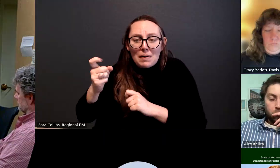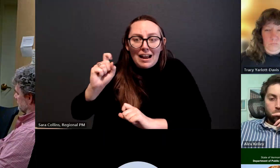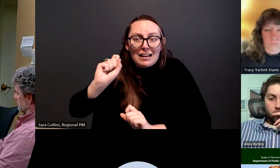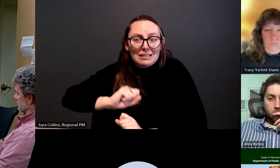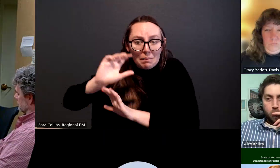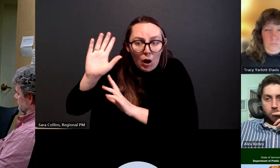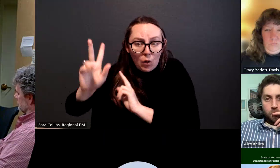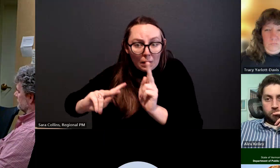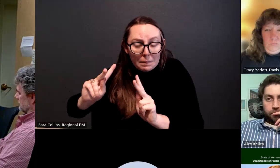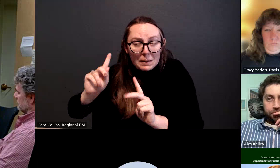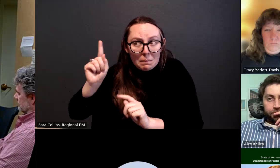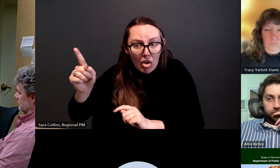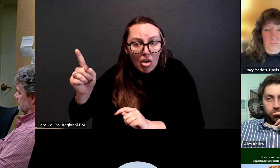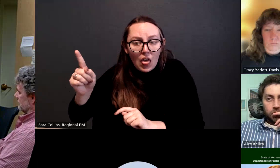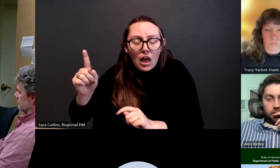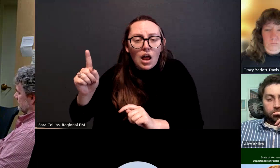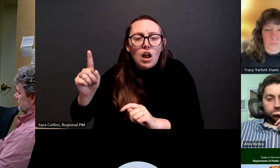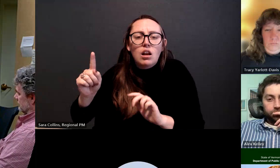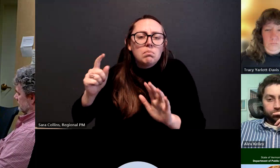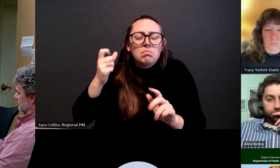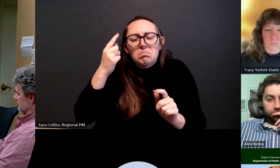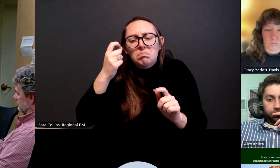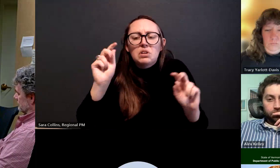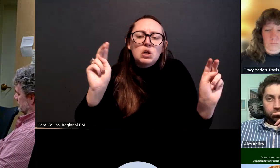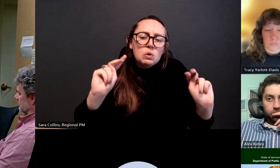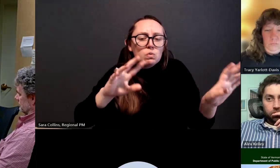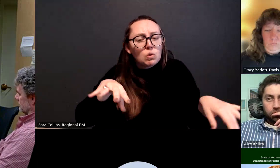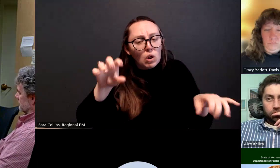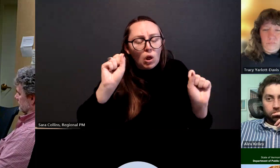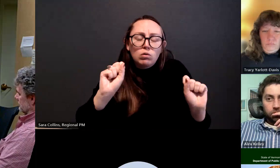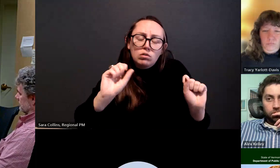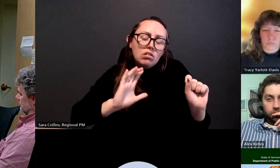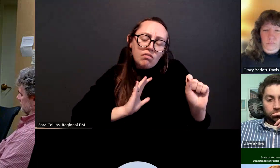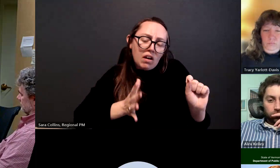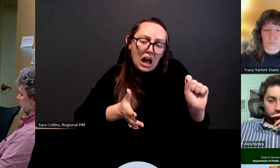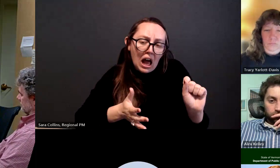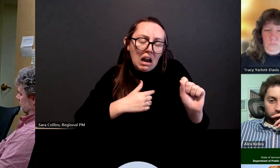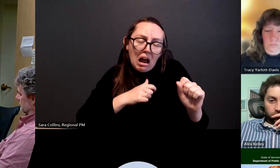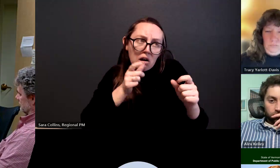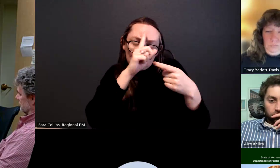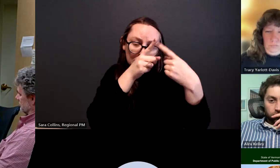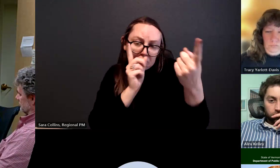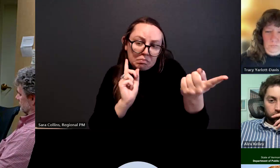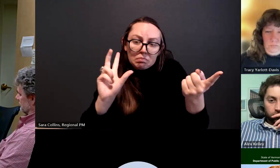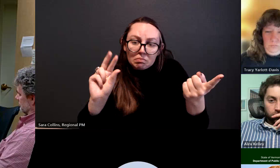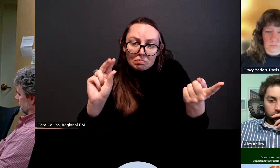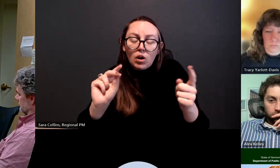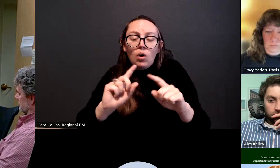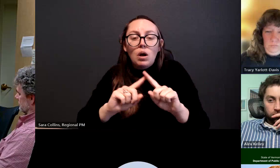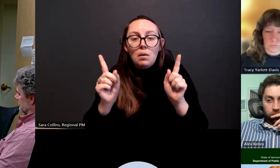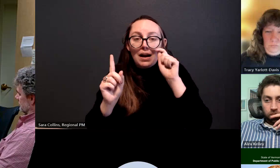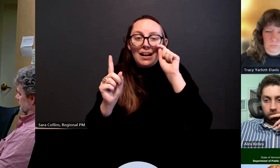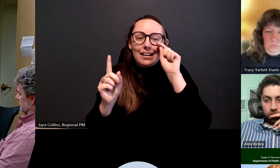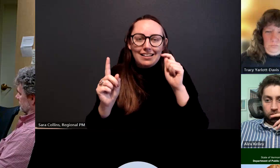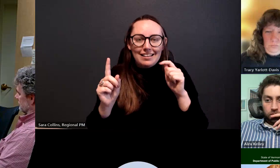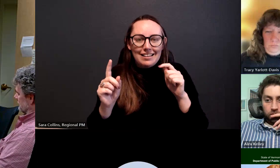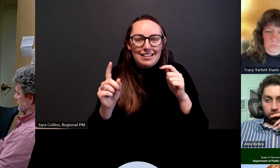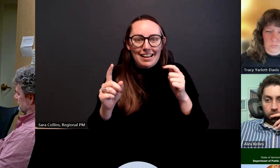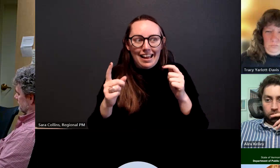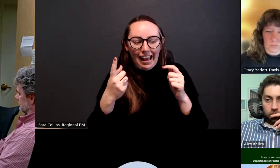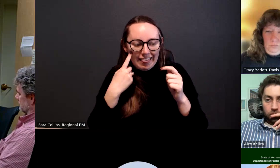argue with the concept of neutral host, but I don't think we're going to get the carrier's attention 1 and 2 sites at a time. I think we would have